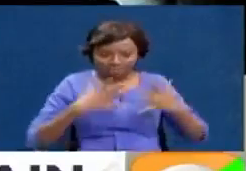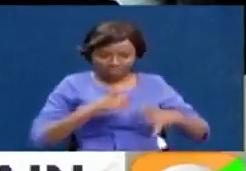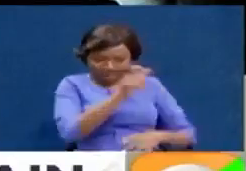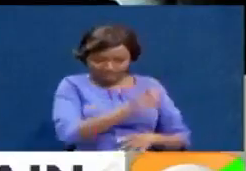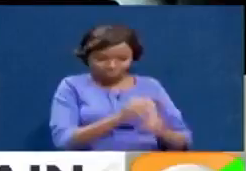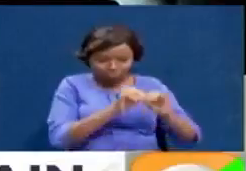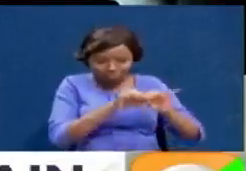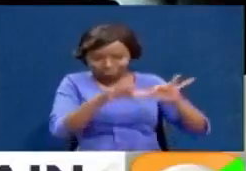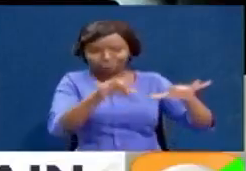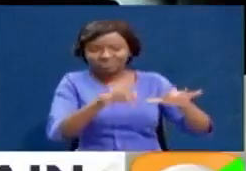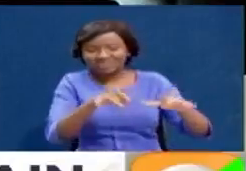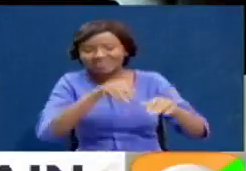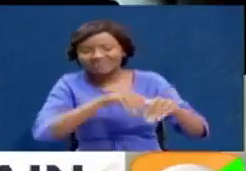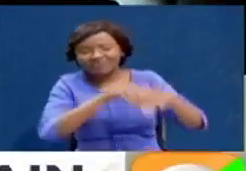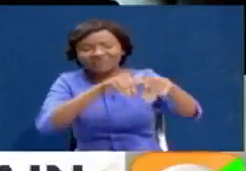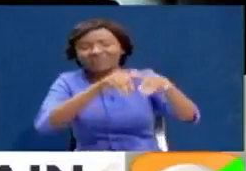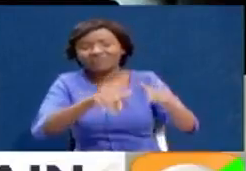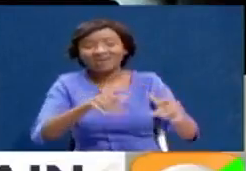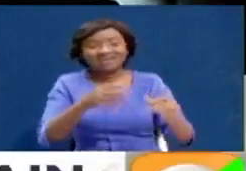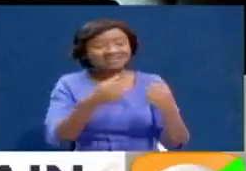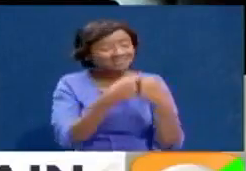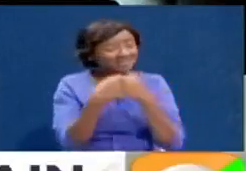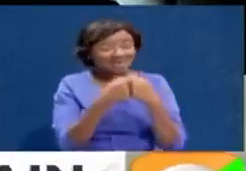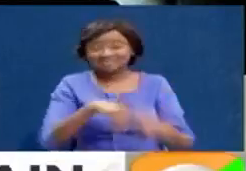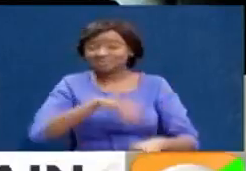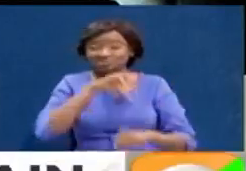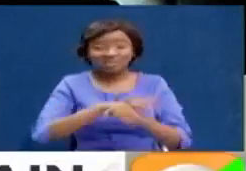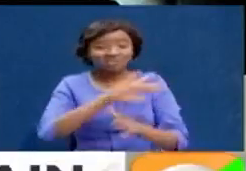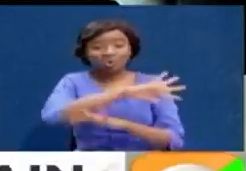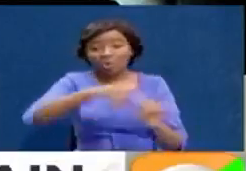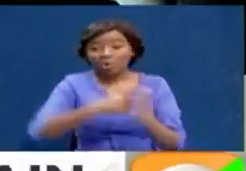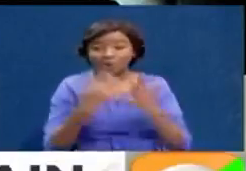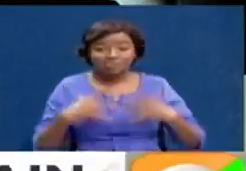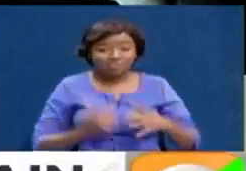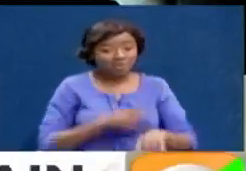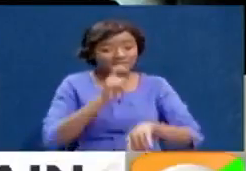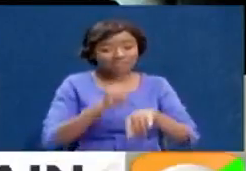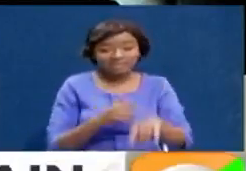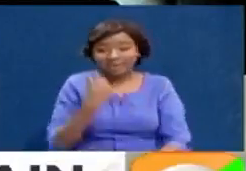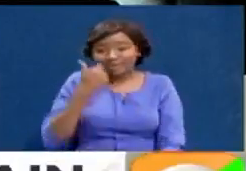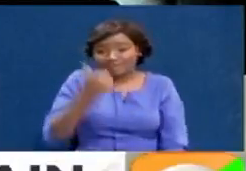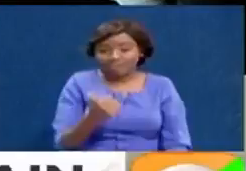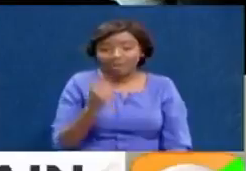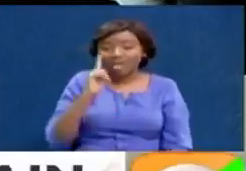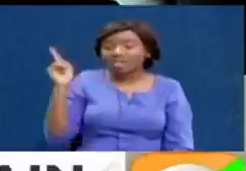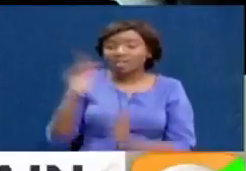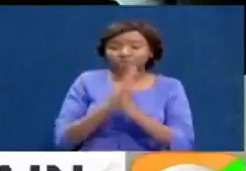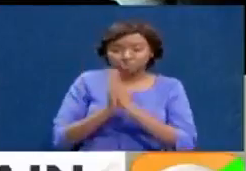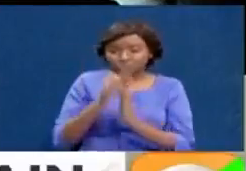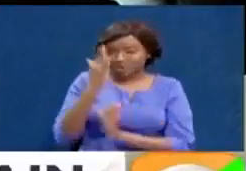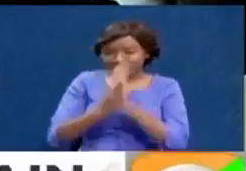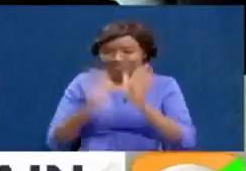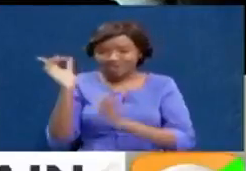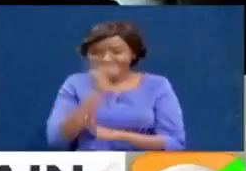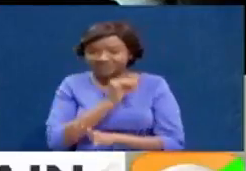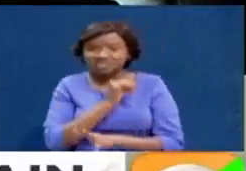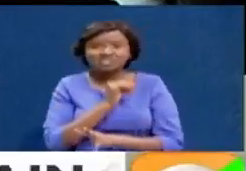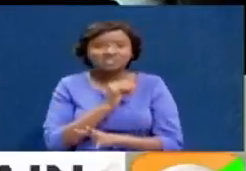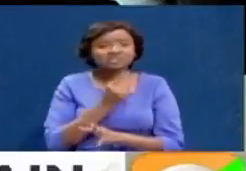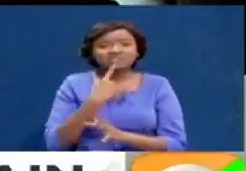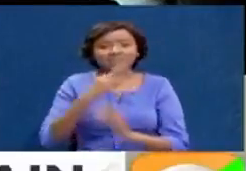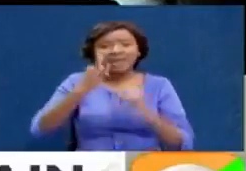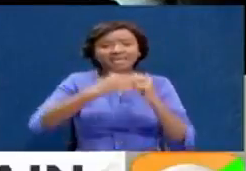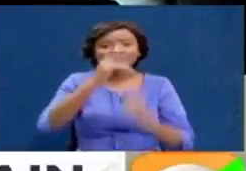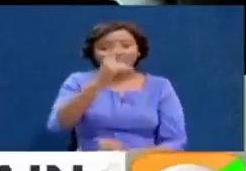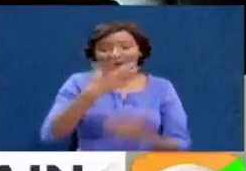it may be difficult to pick up all the cases in time. As our very own Sam Gituku reports, 81 of the